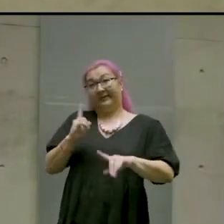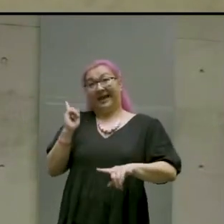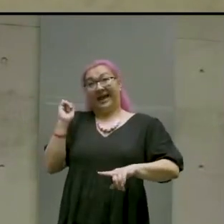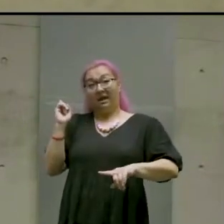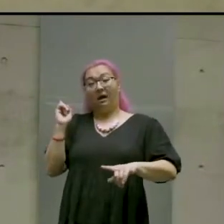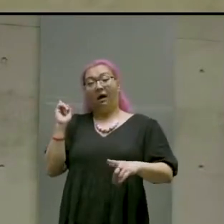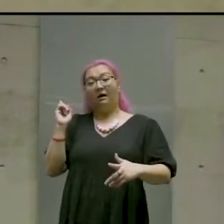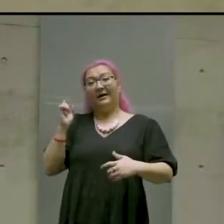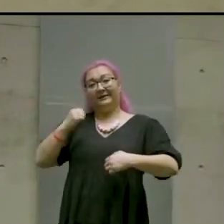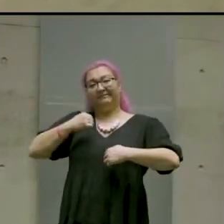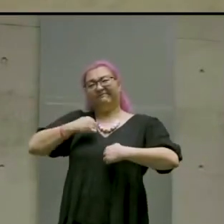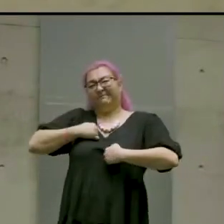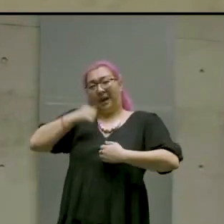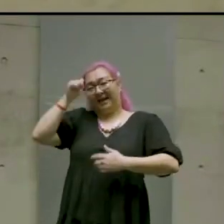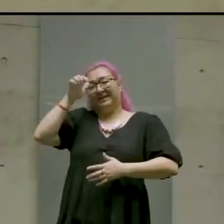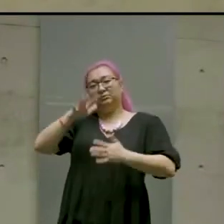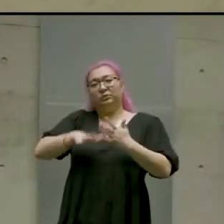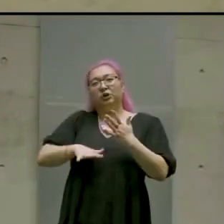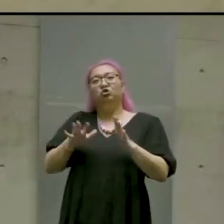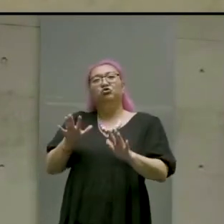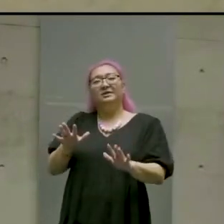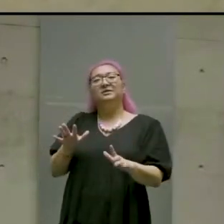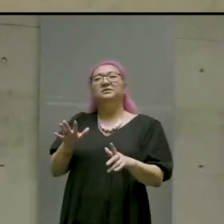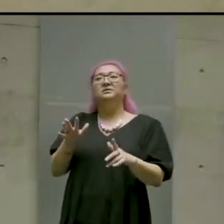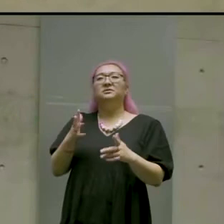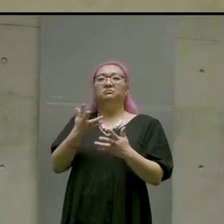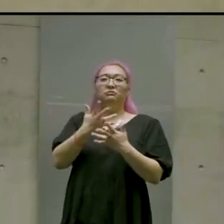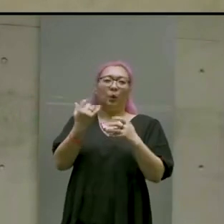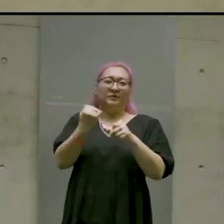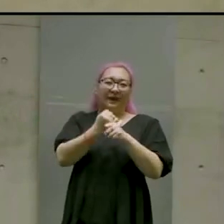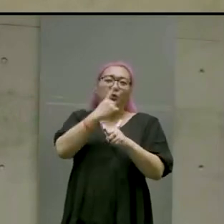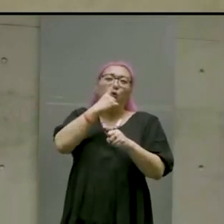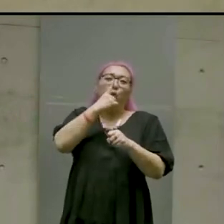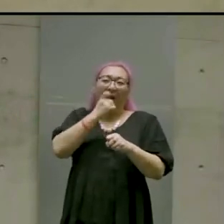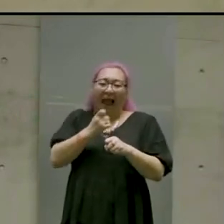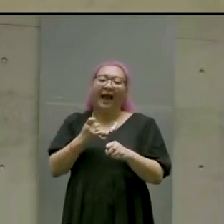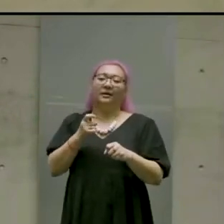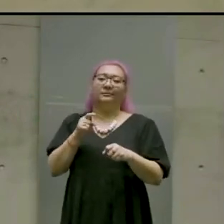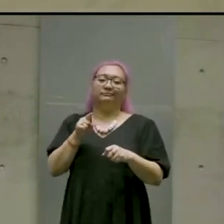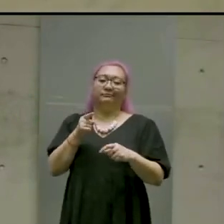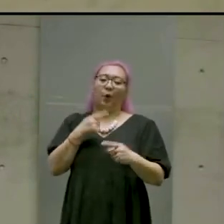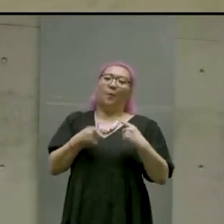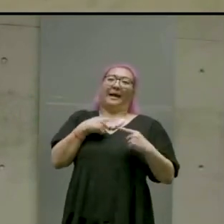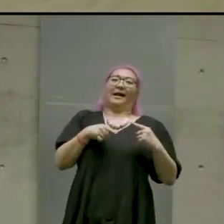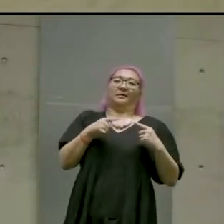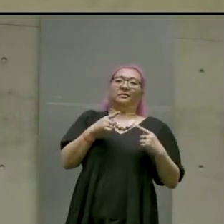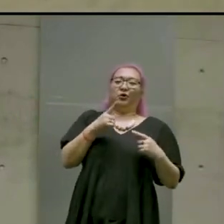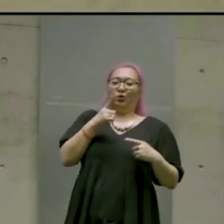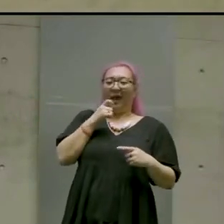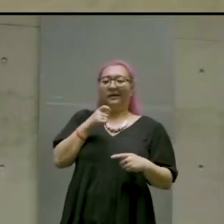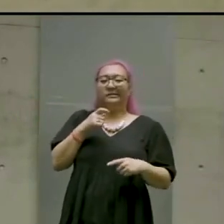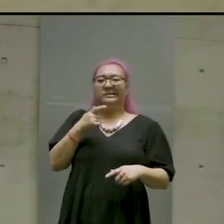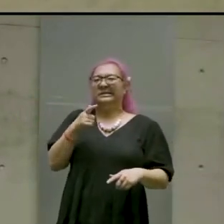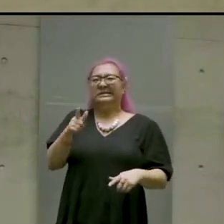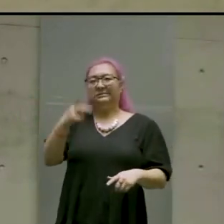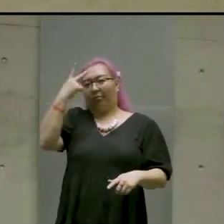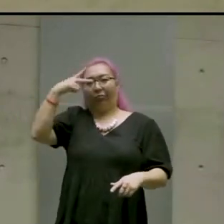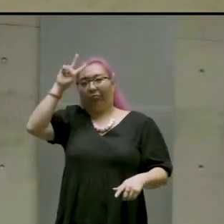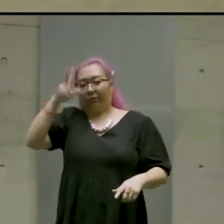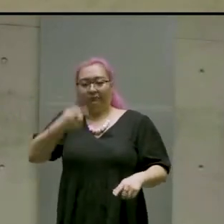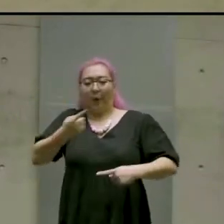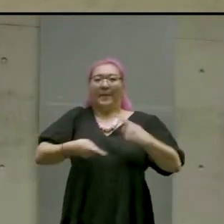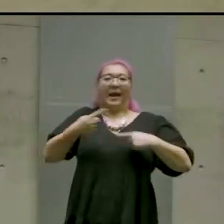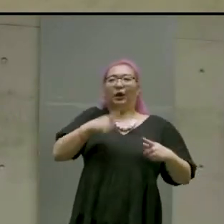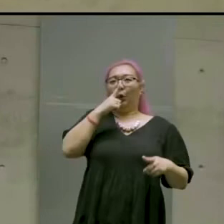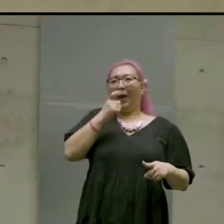can save, you can roll back, you can undo what you've done. And I don't know whether people would experience